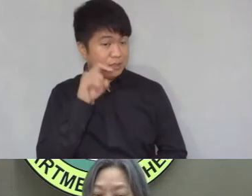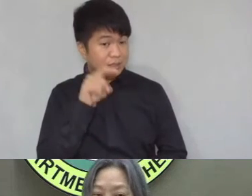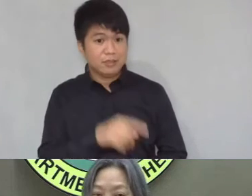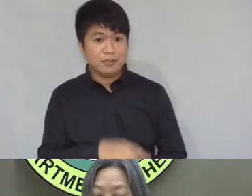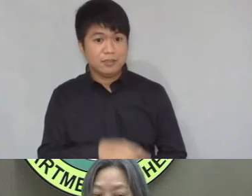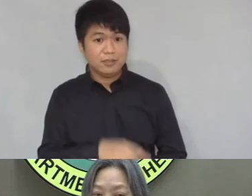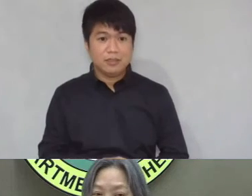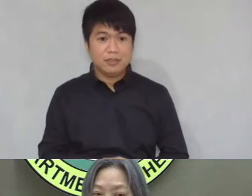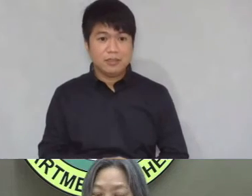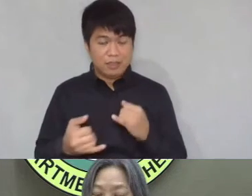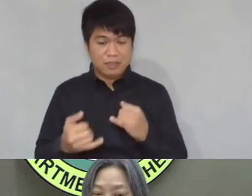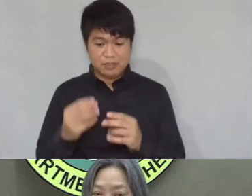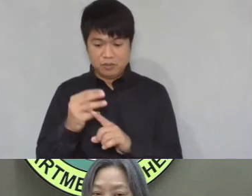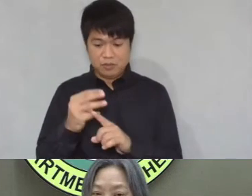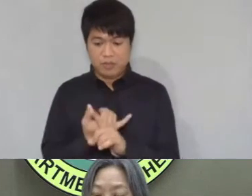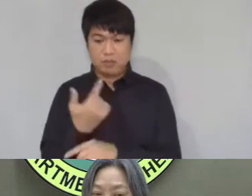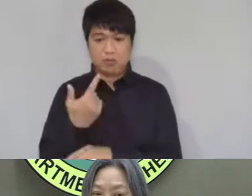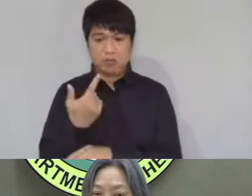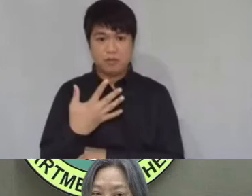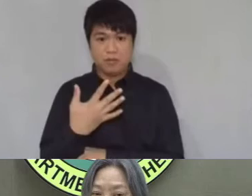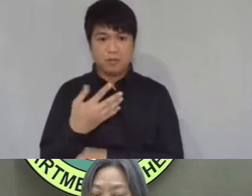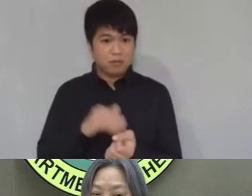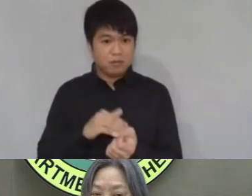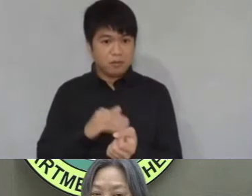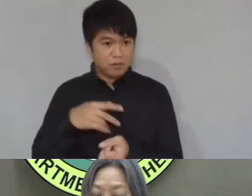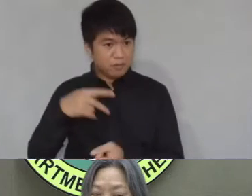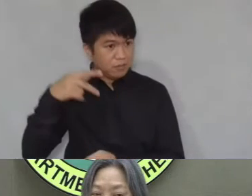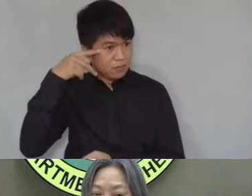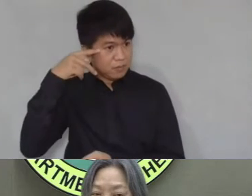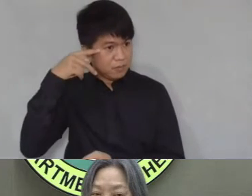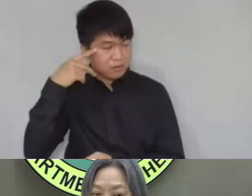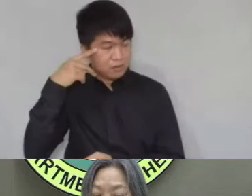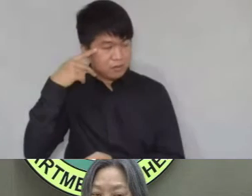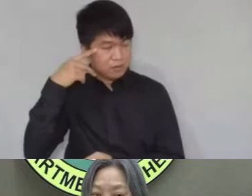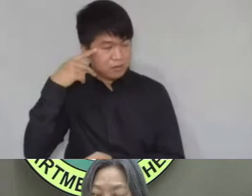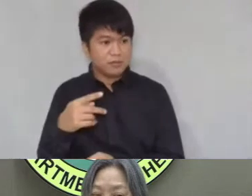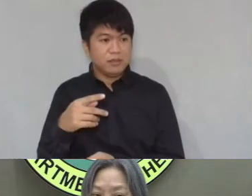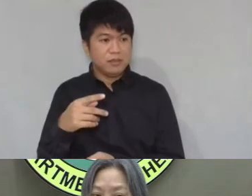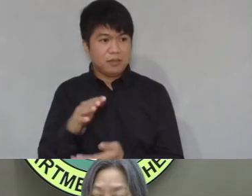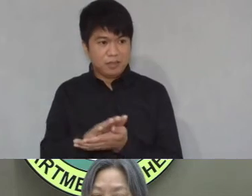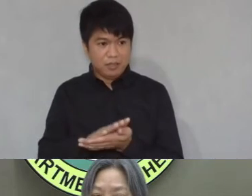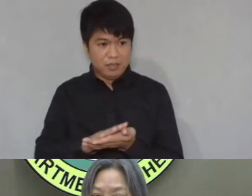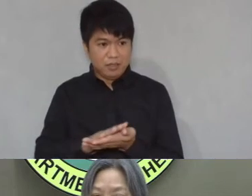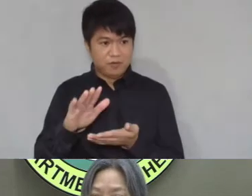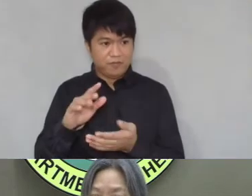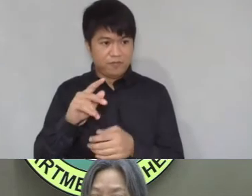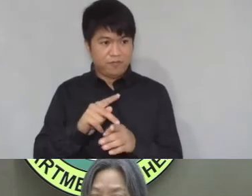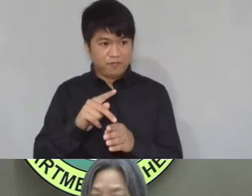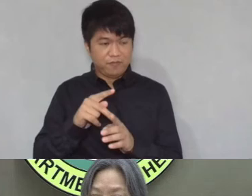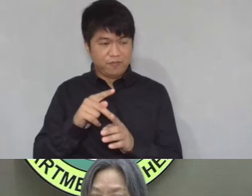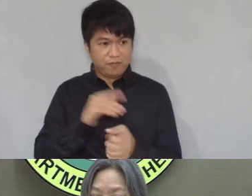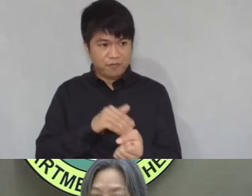Just to add, last May 25, Dr. Mario Panaligan, who's the current president of the Philippine College